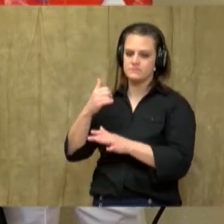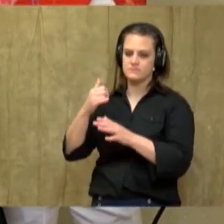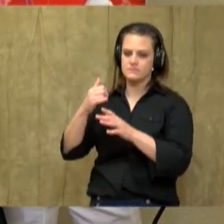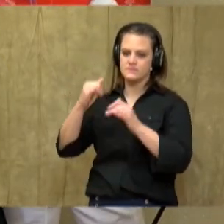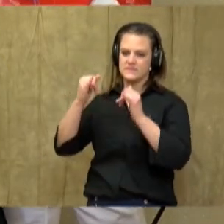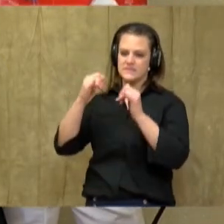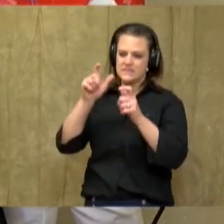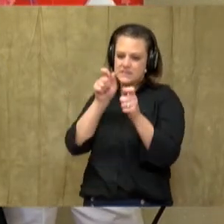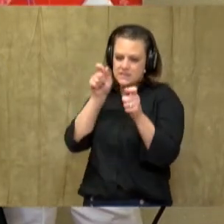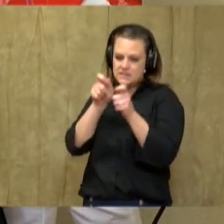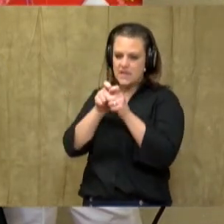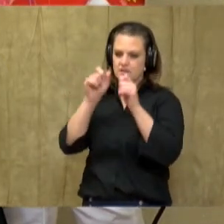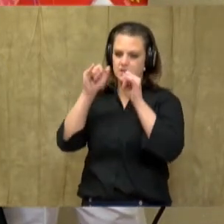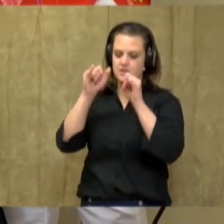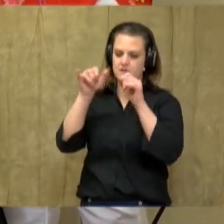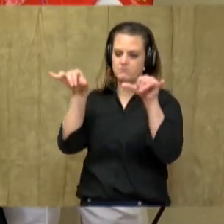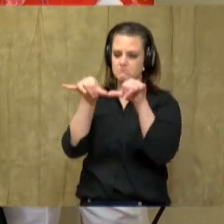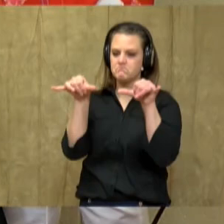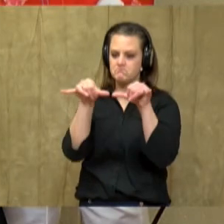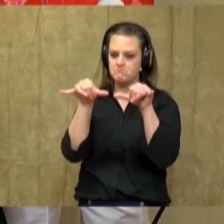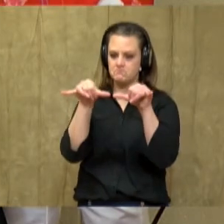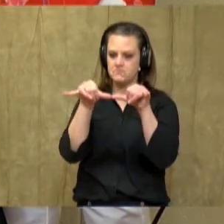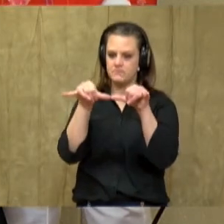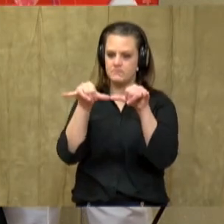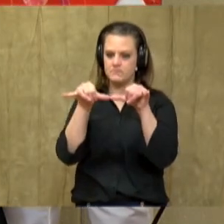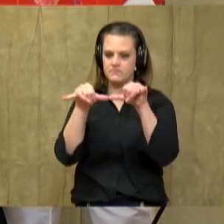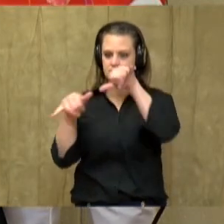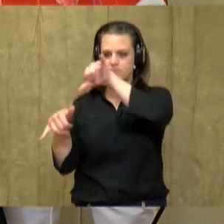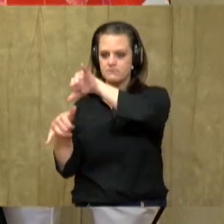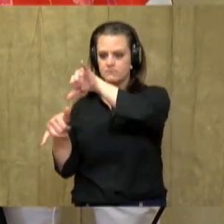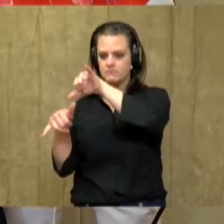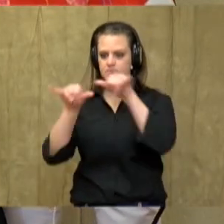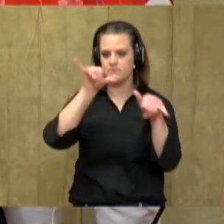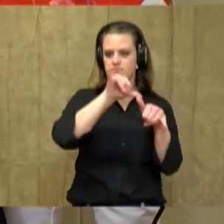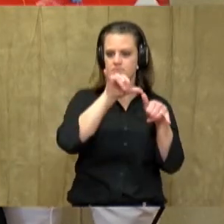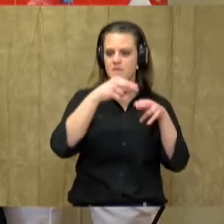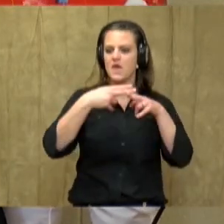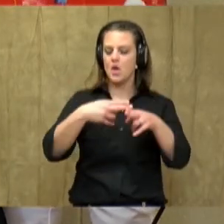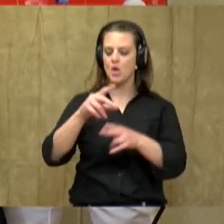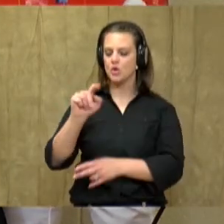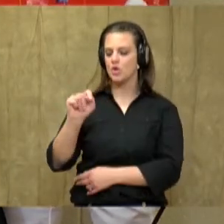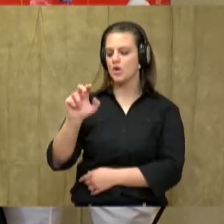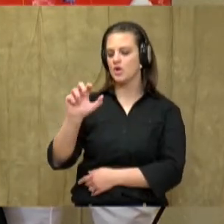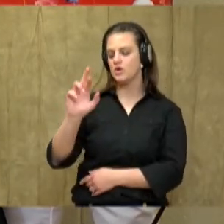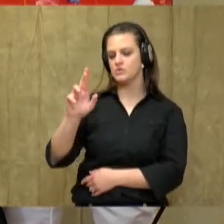that are exactly the same length, then that would be a trapezoid.